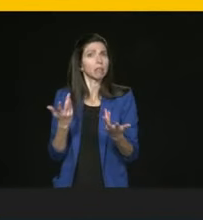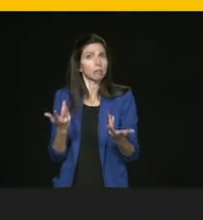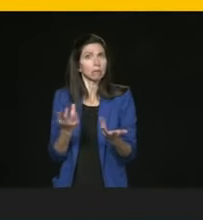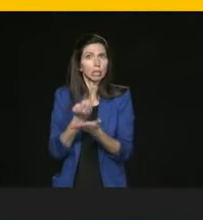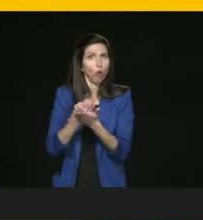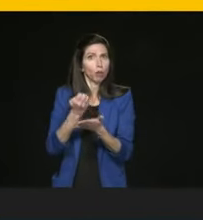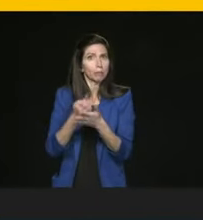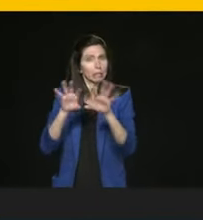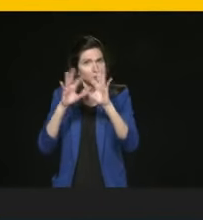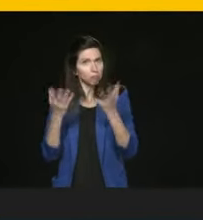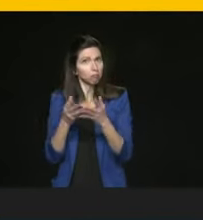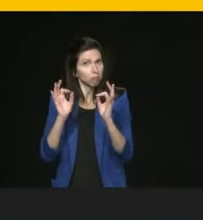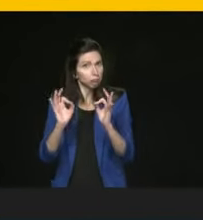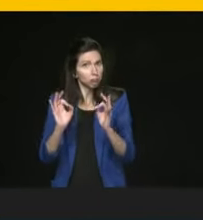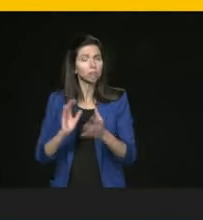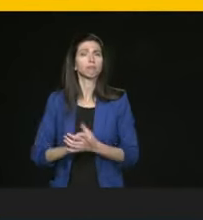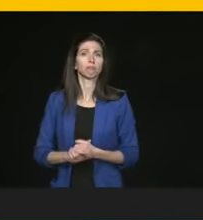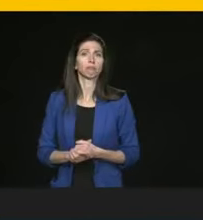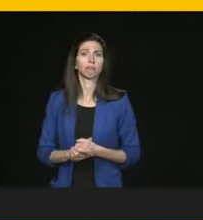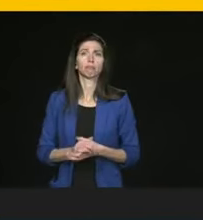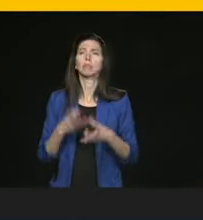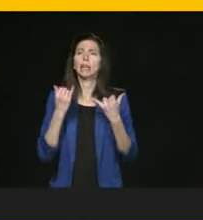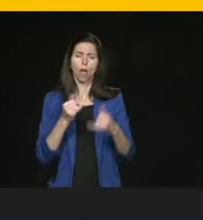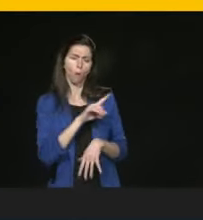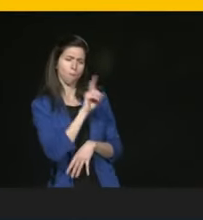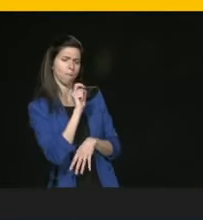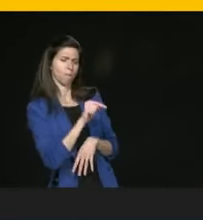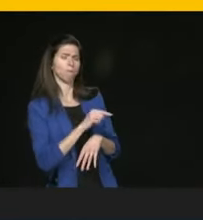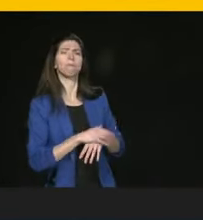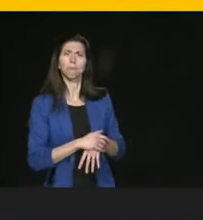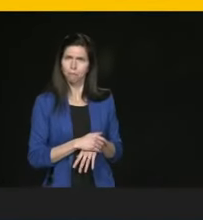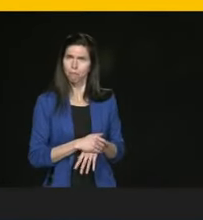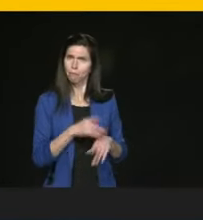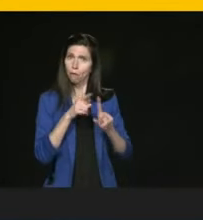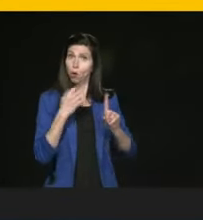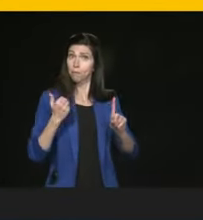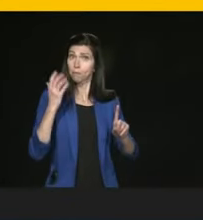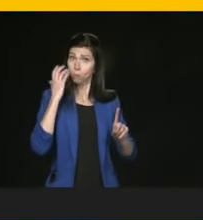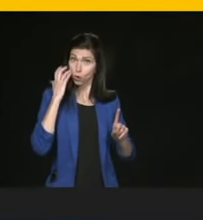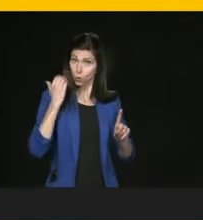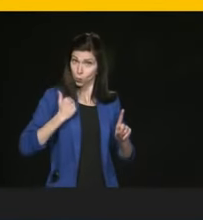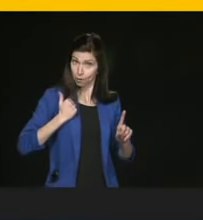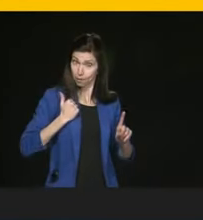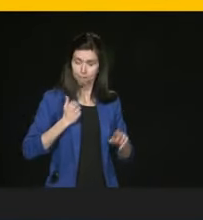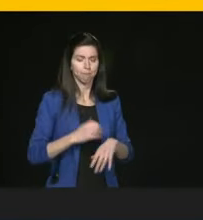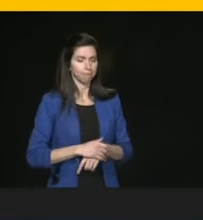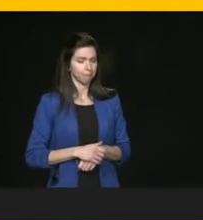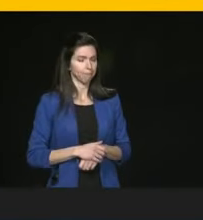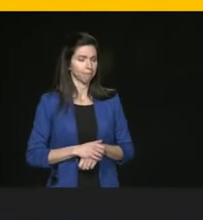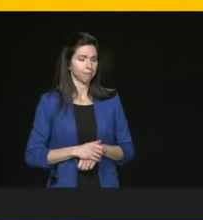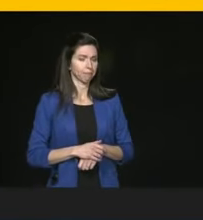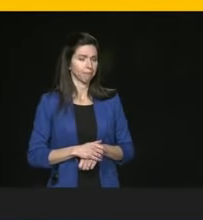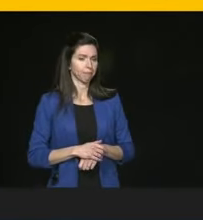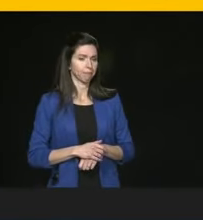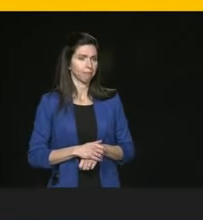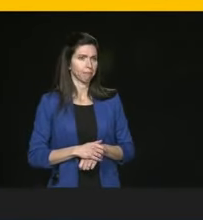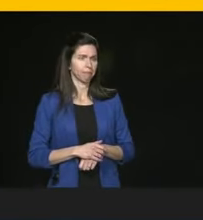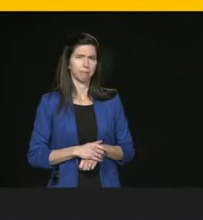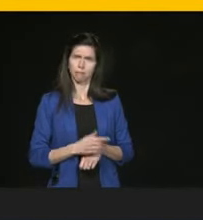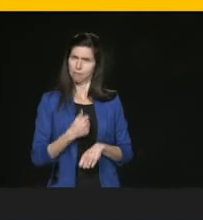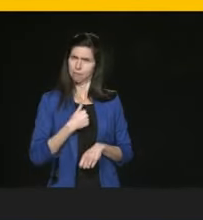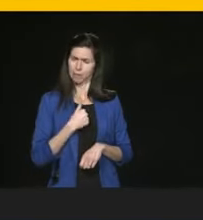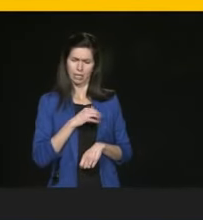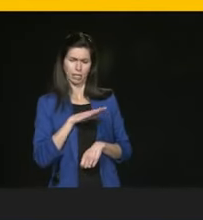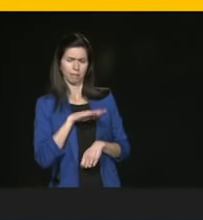Follow-up question, Philippe Vincent Foisy, Radio-Canada. Question, I have a very specific question about personal protective